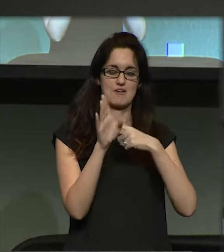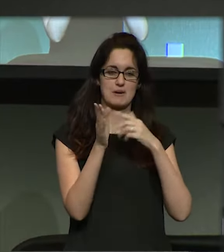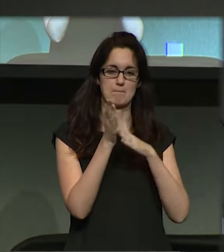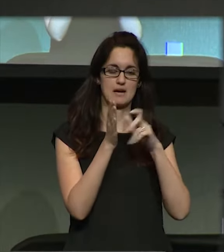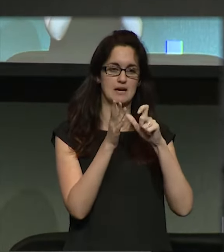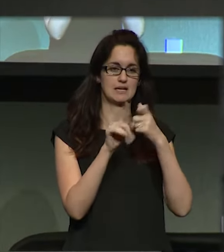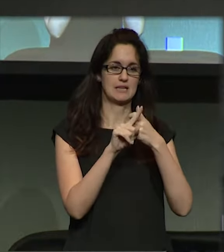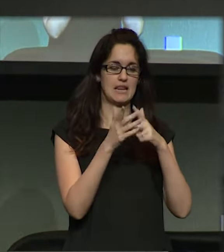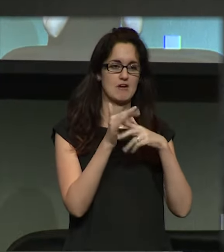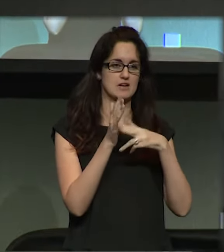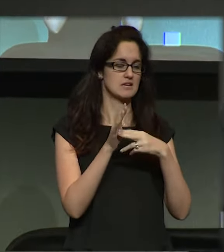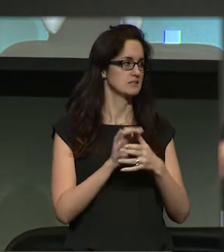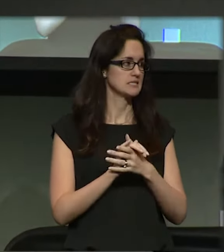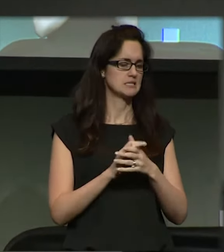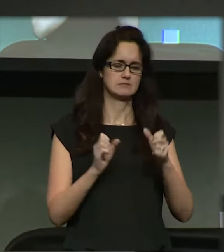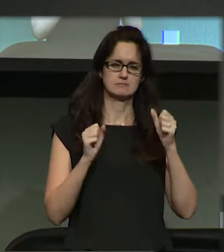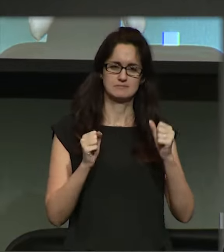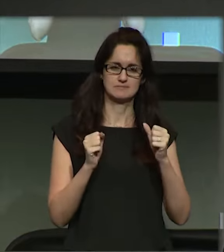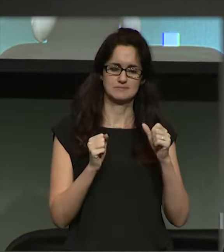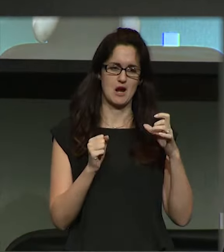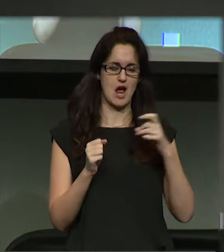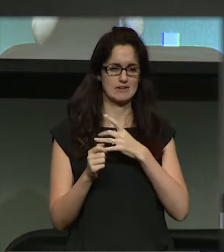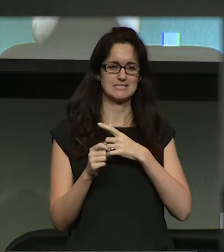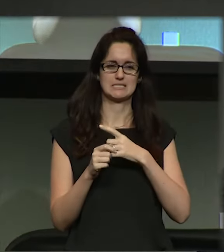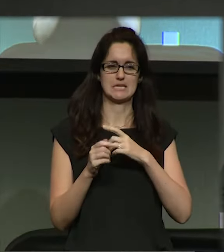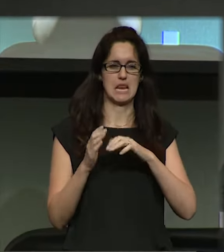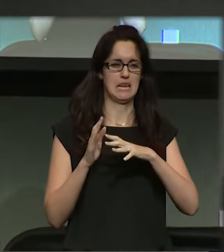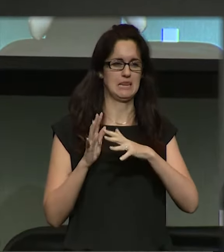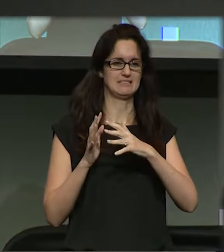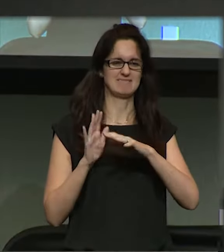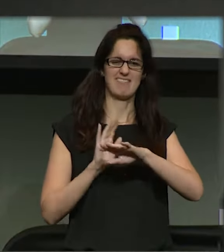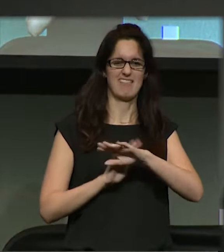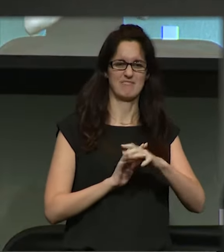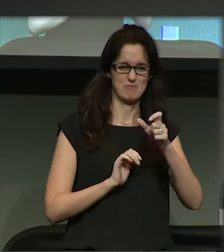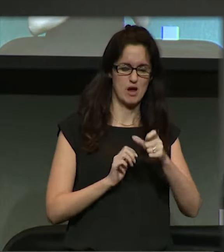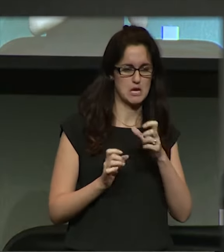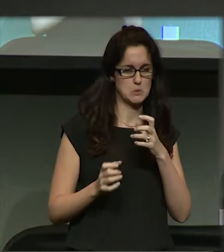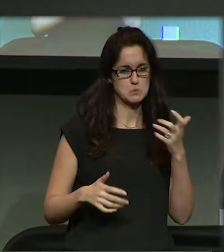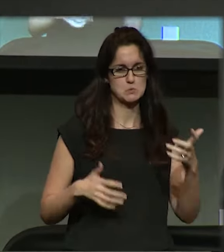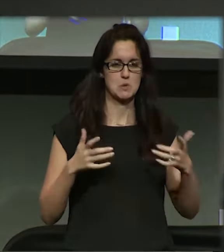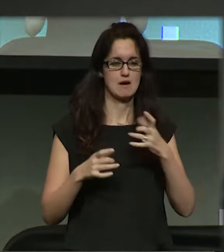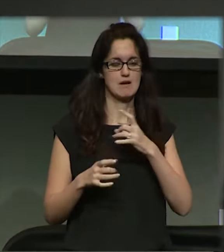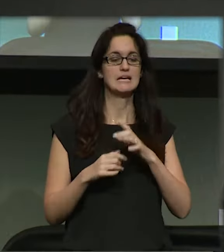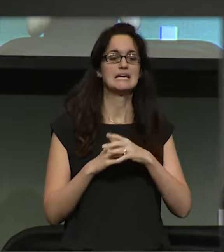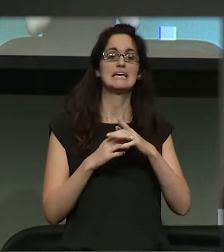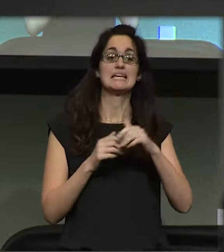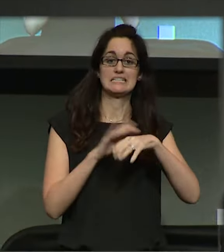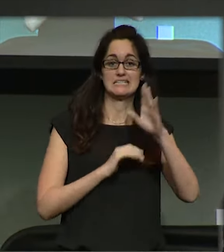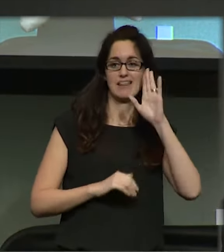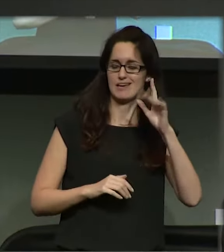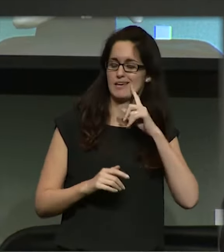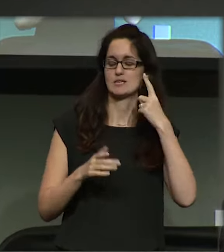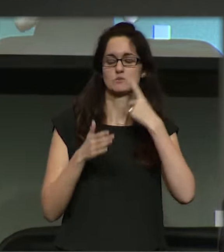fierce, feisty Irishman, mad lefty, feisty Irishman, and used to swear a lot in his